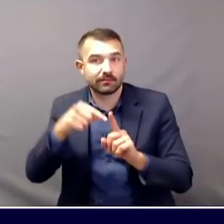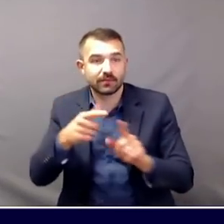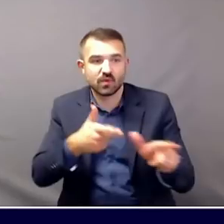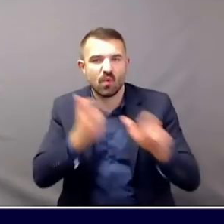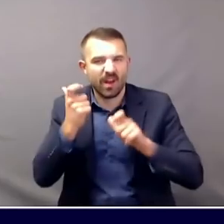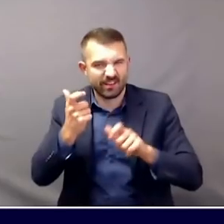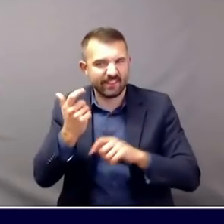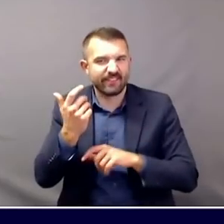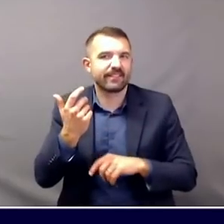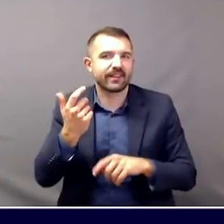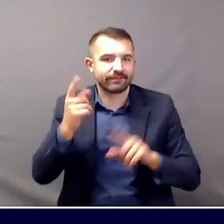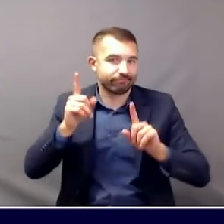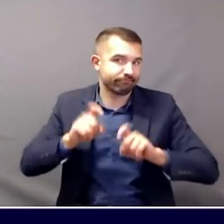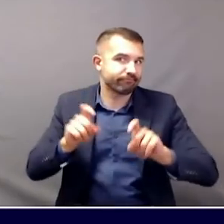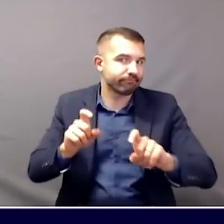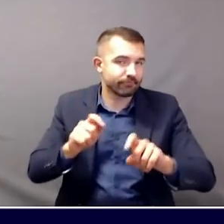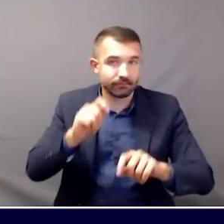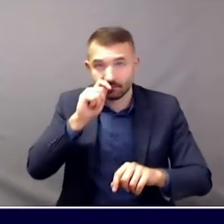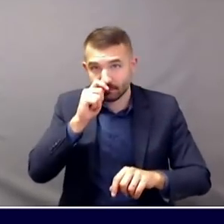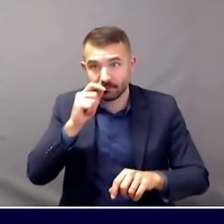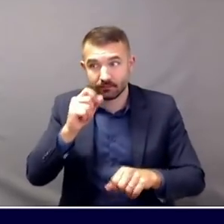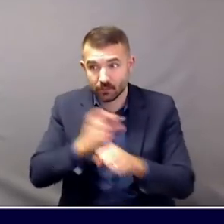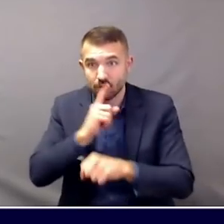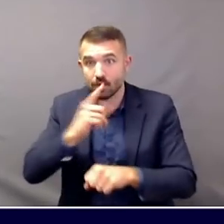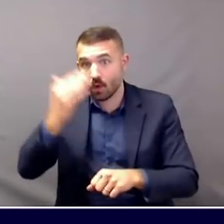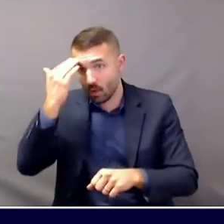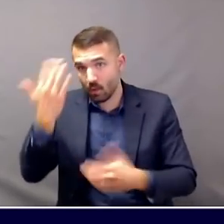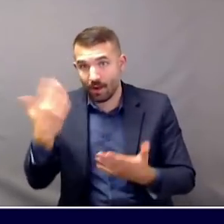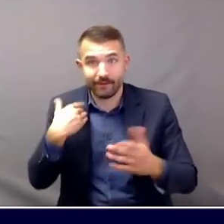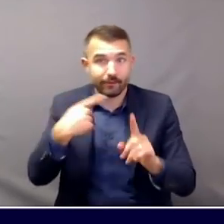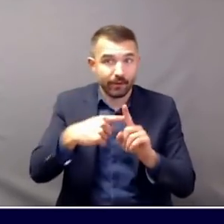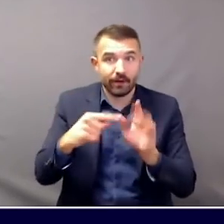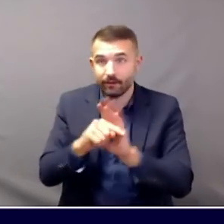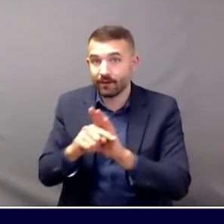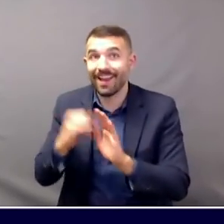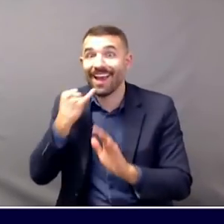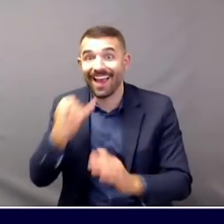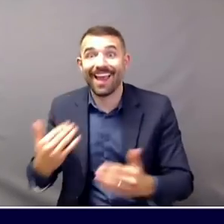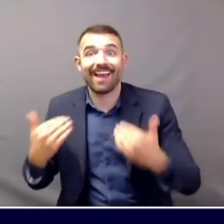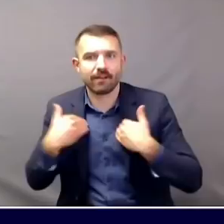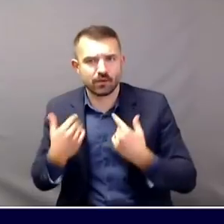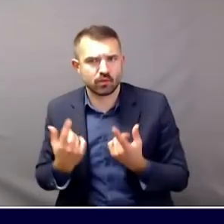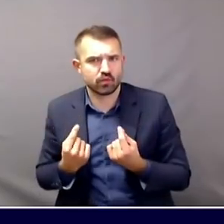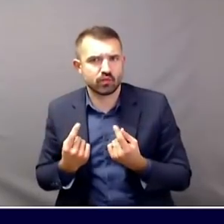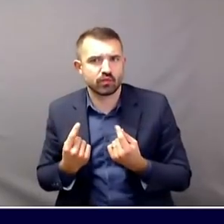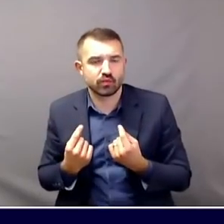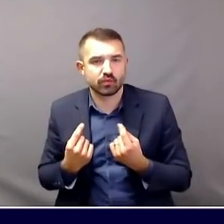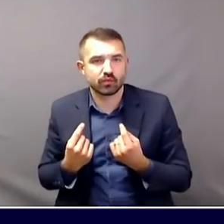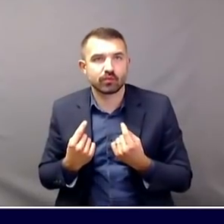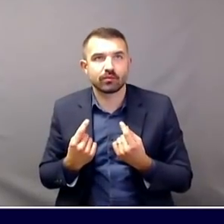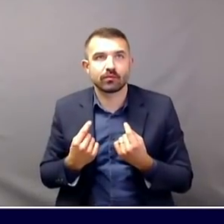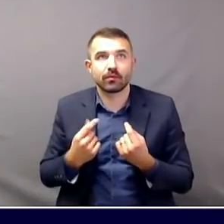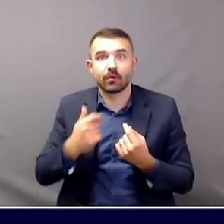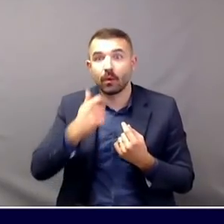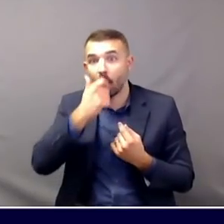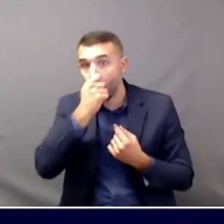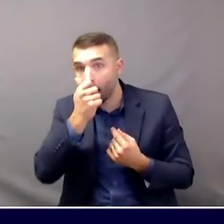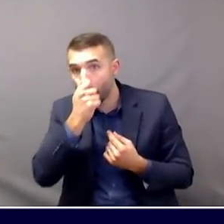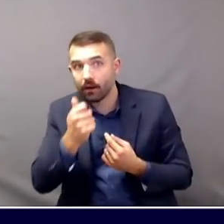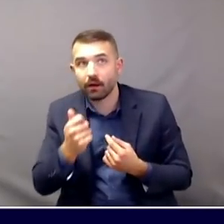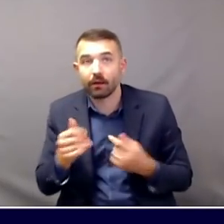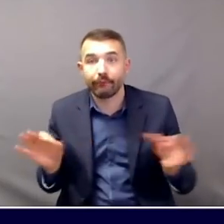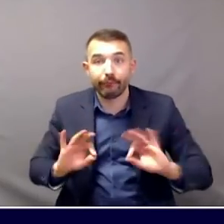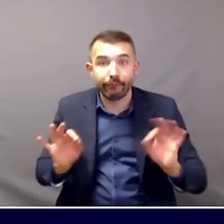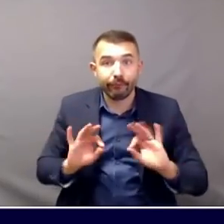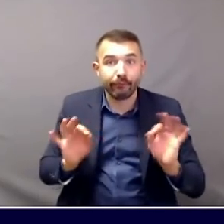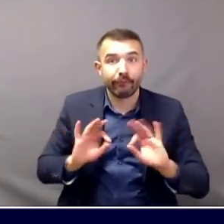what's going on and know what immediate steps to take. If someone's just got a cold, that's one thing. But if they happen to test positive for